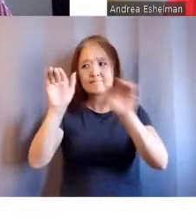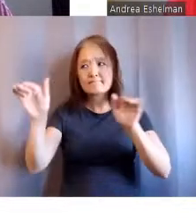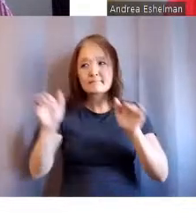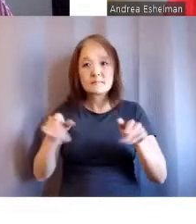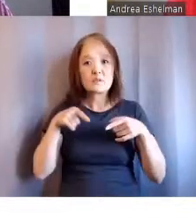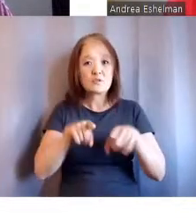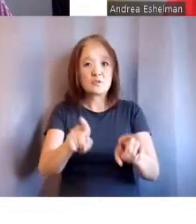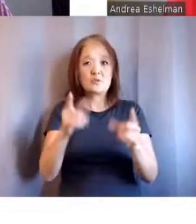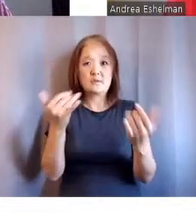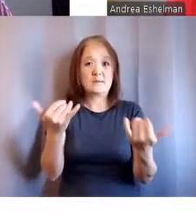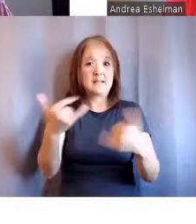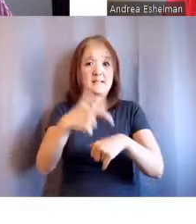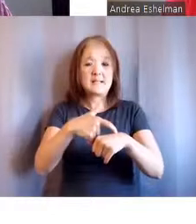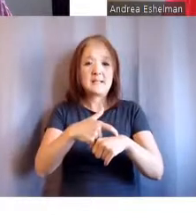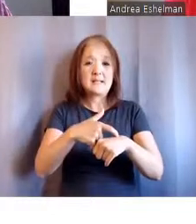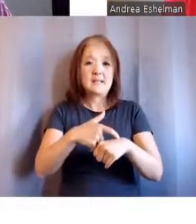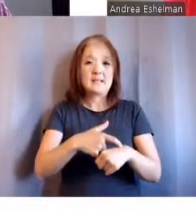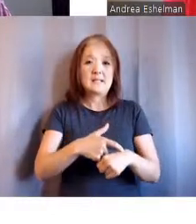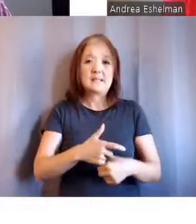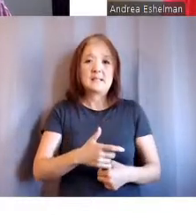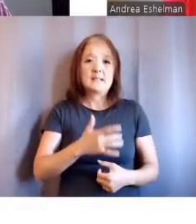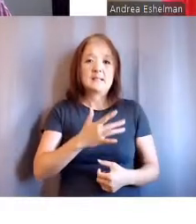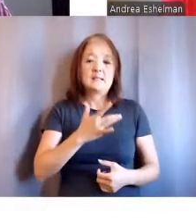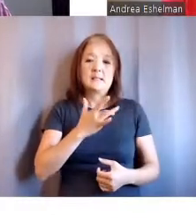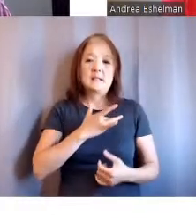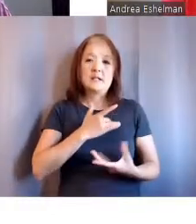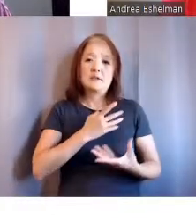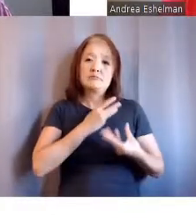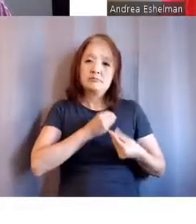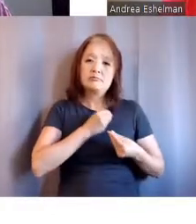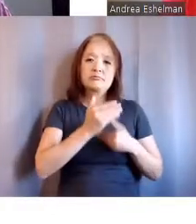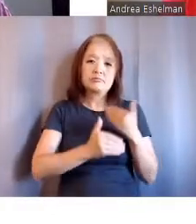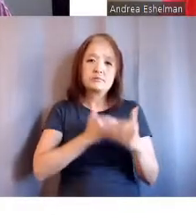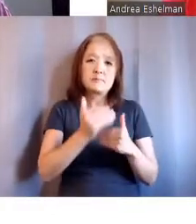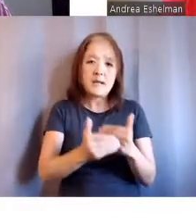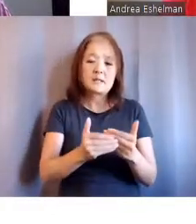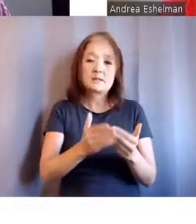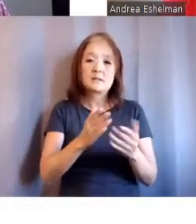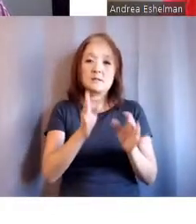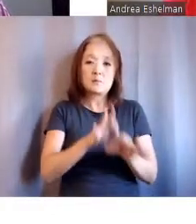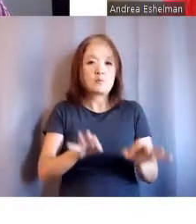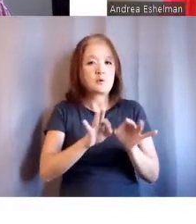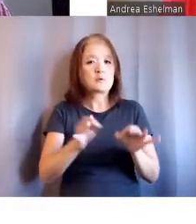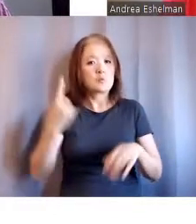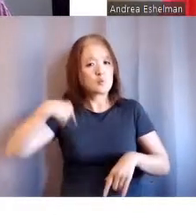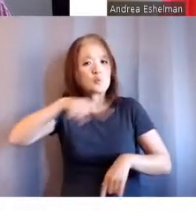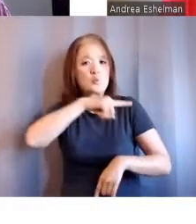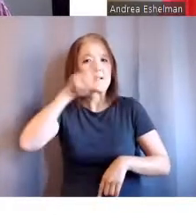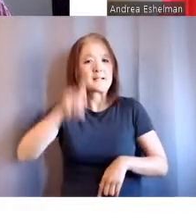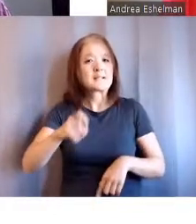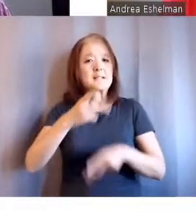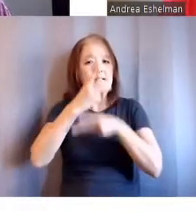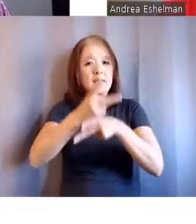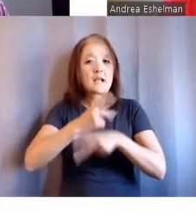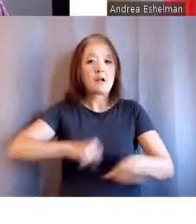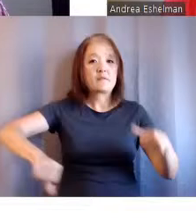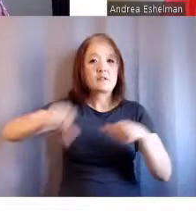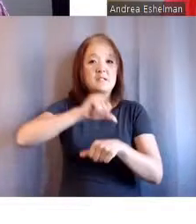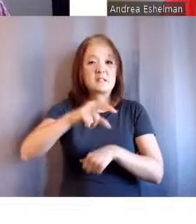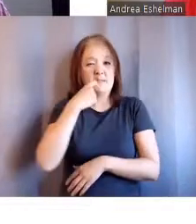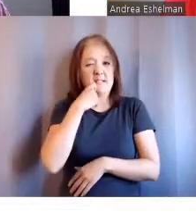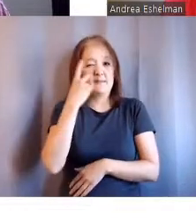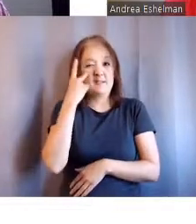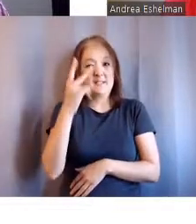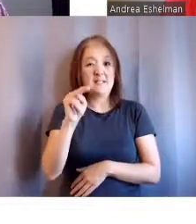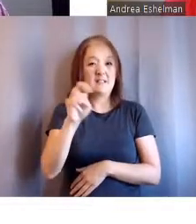that compassion is such an important factor, that we all need to take care of each other. If you know, have seen the news recently, and on